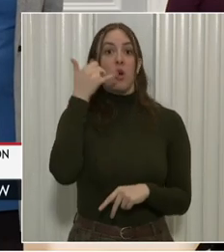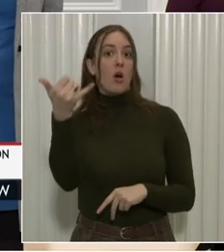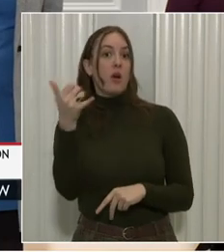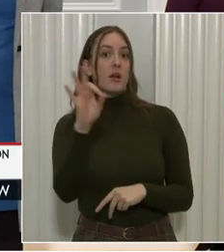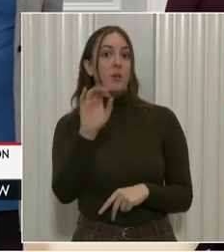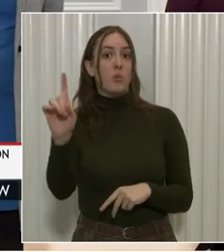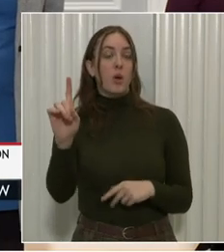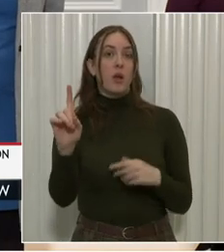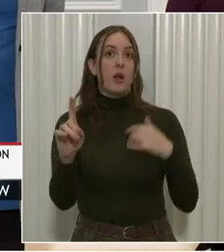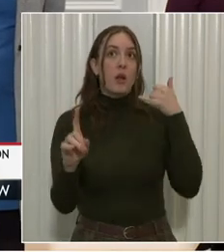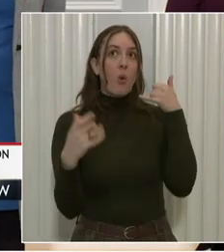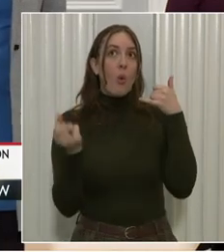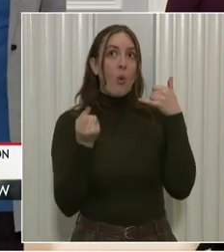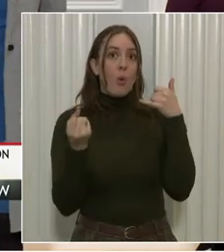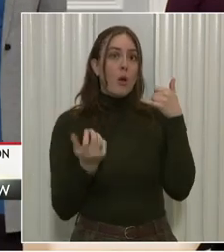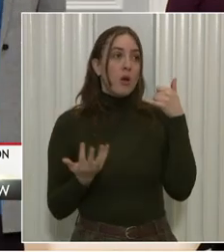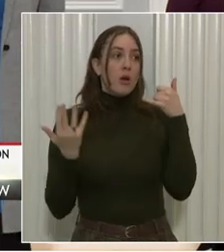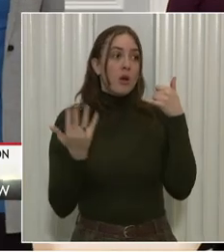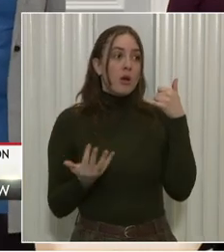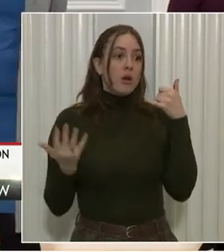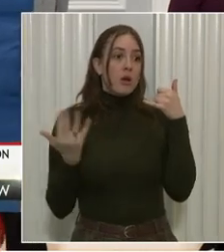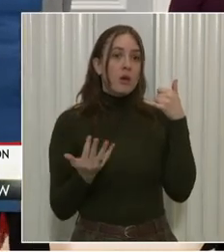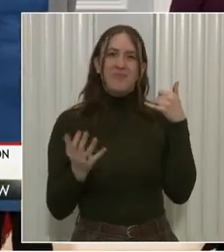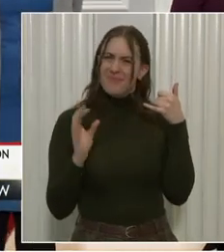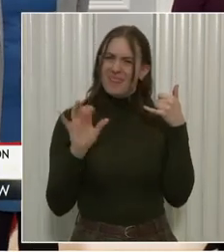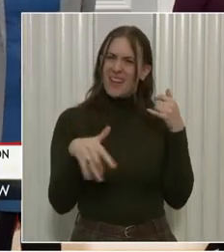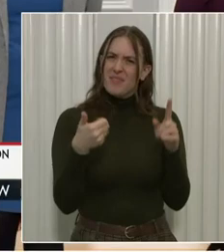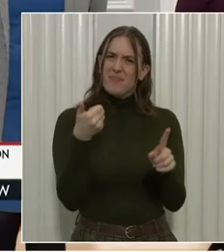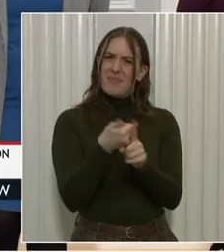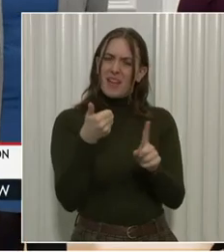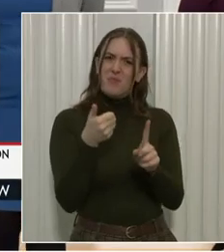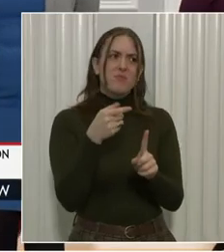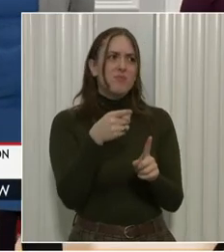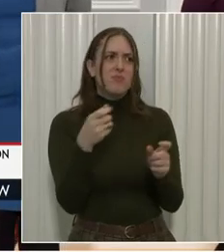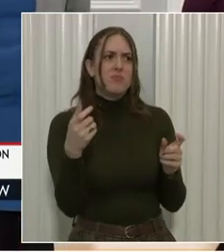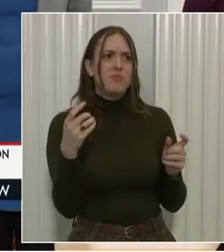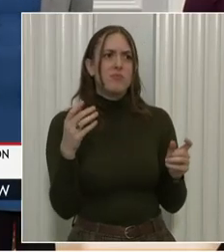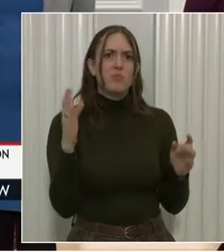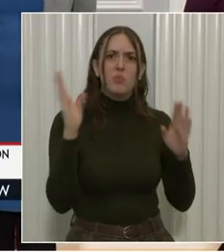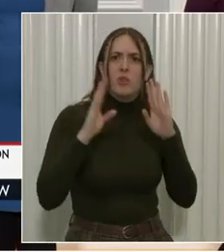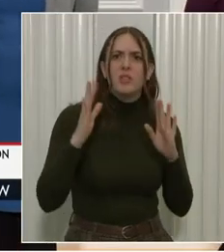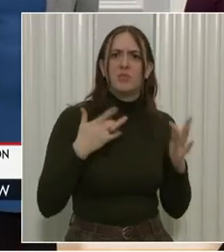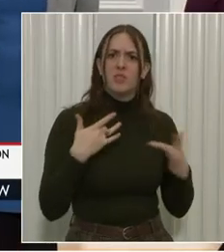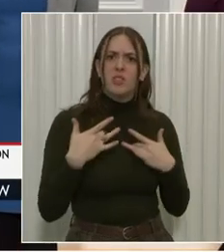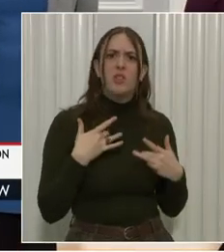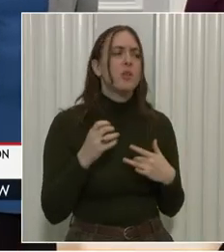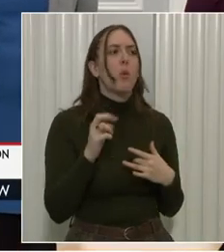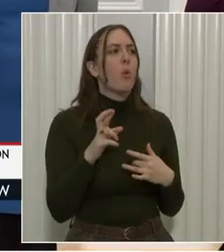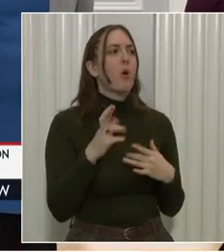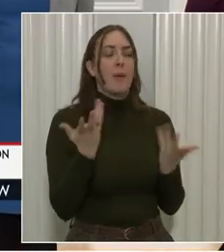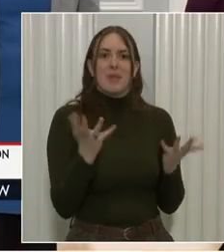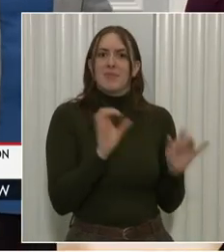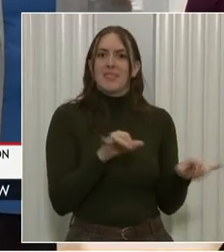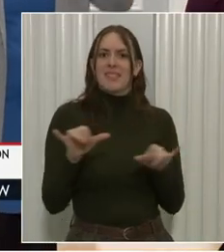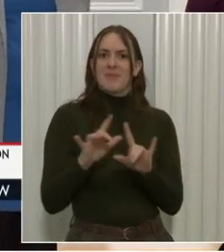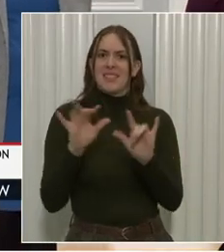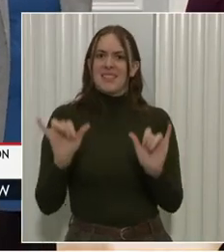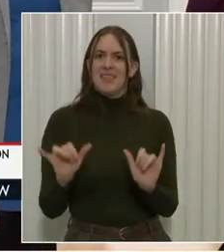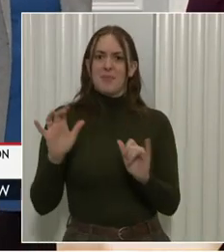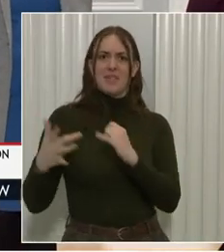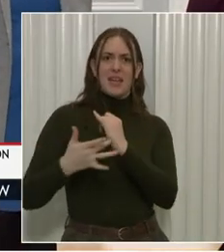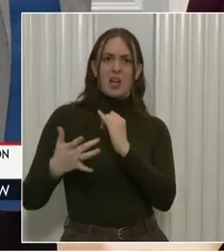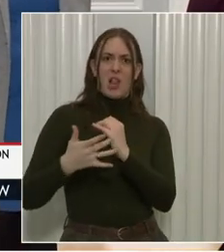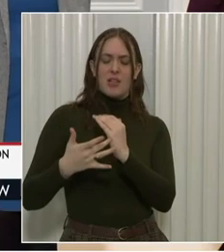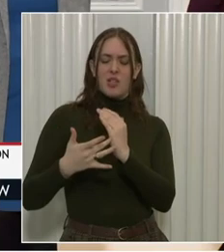911. Are you concerned about the impact of that? Or you have an incredible system here. Is the same kind of technology and effort